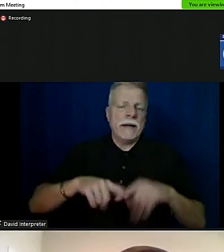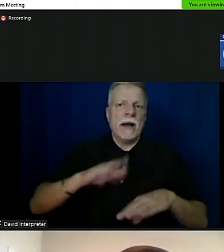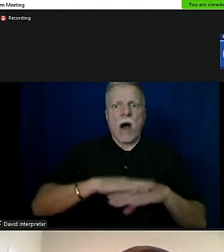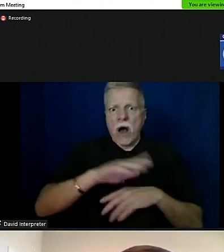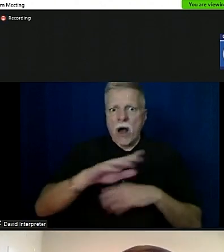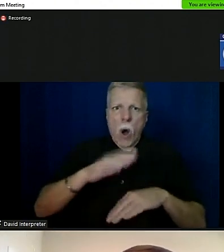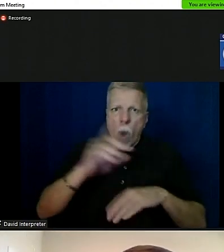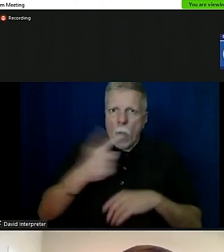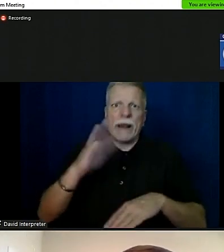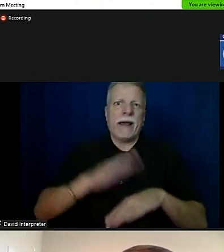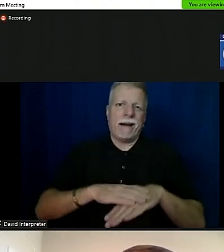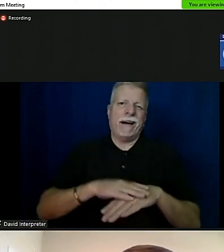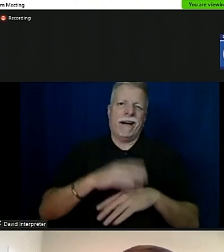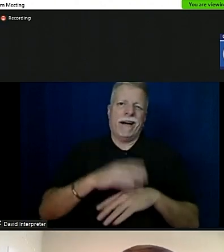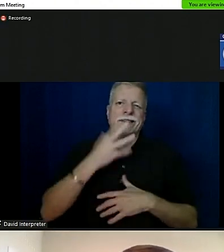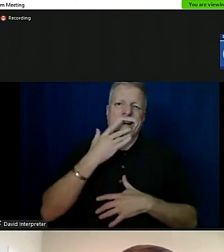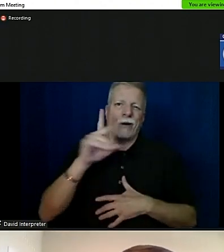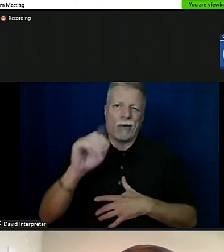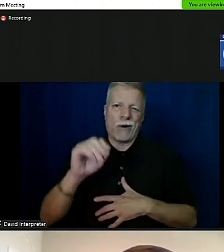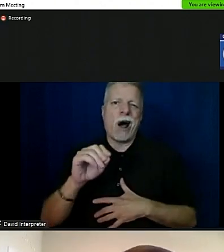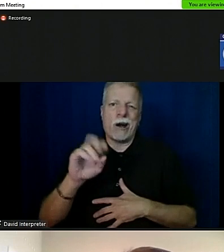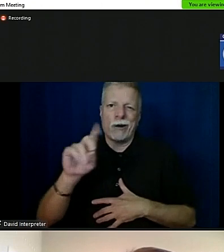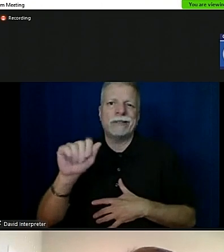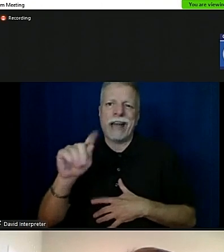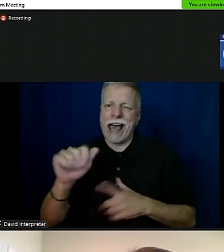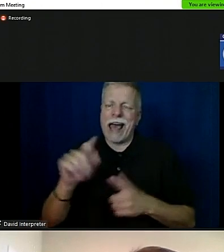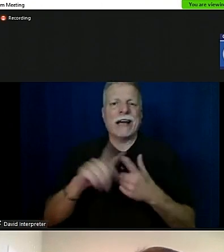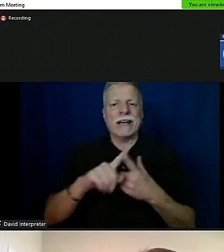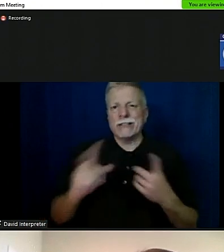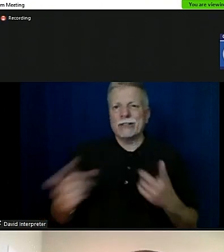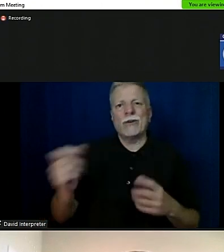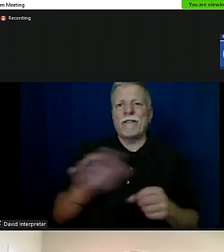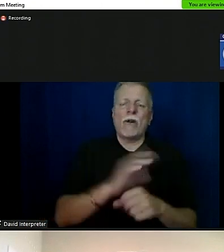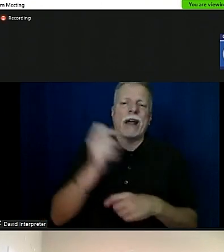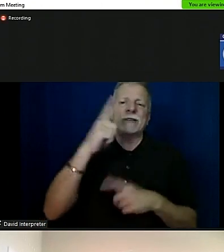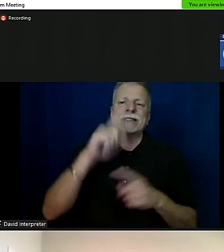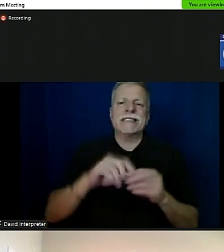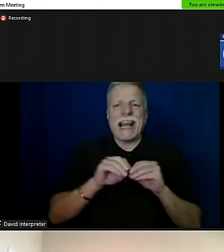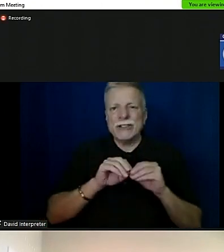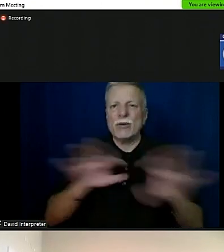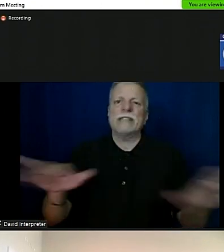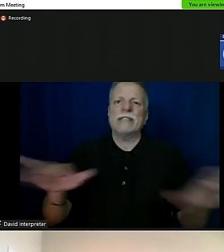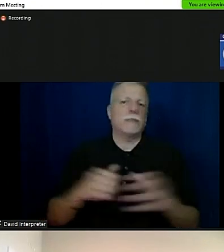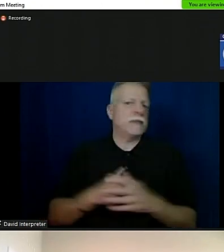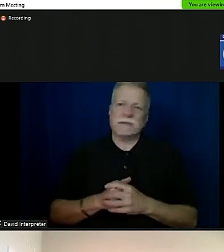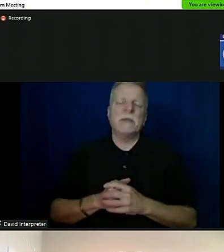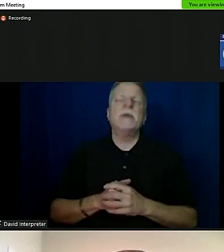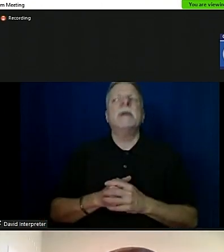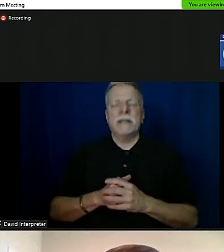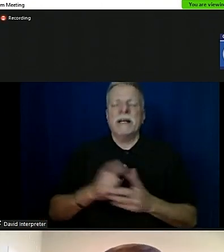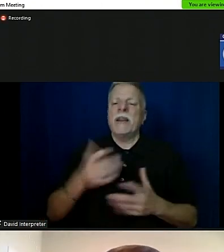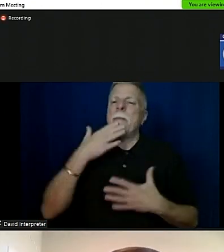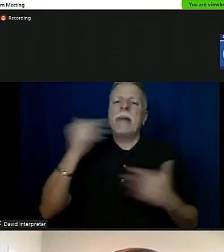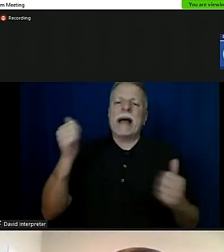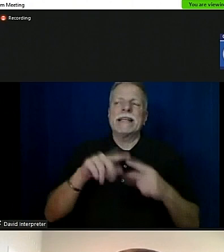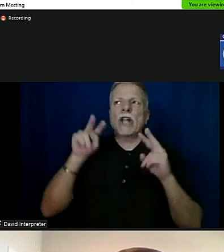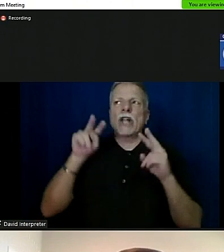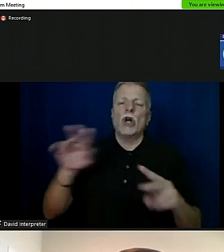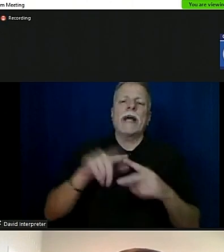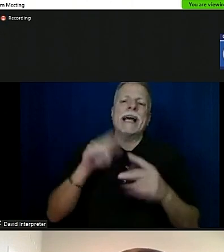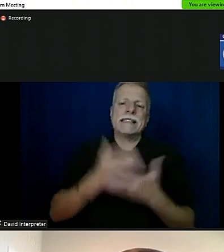data to understand the transmissibility or the severity of this variant at this point. So I think really our best bet is to look at some of these studies that